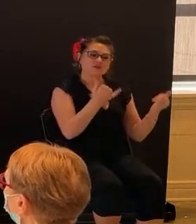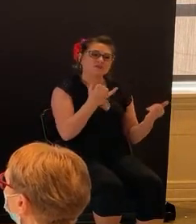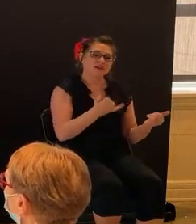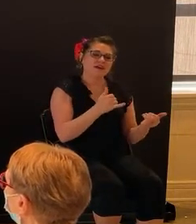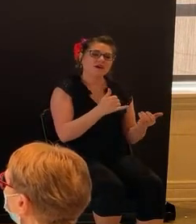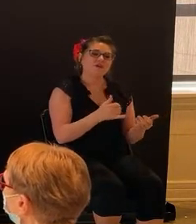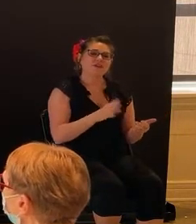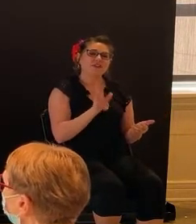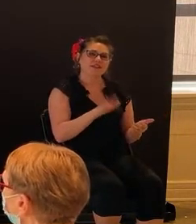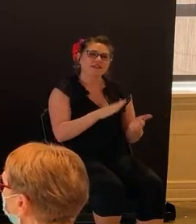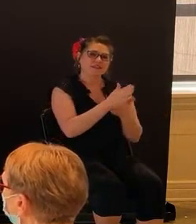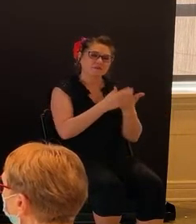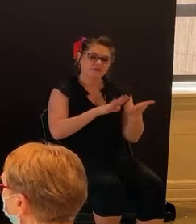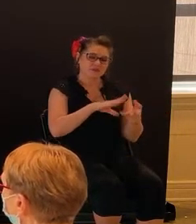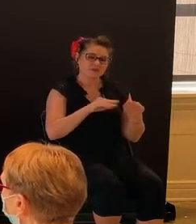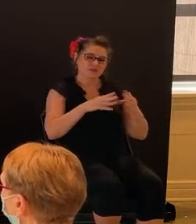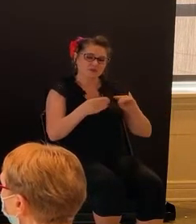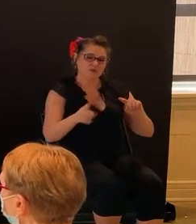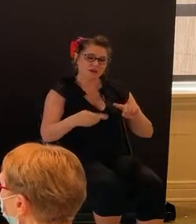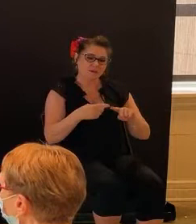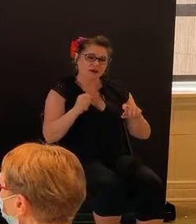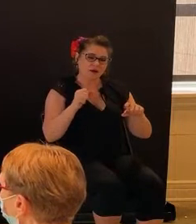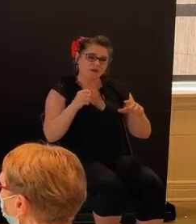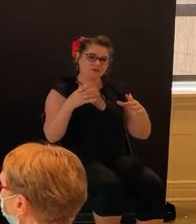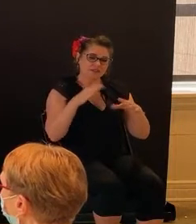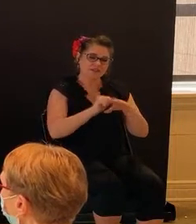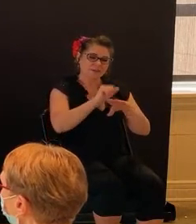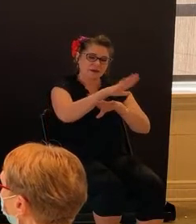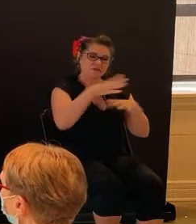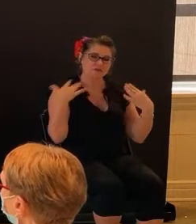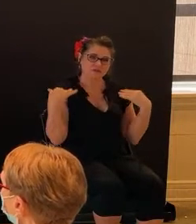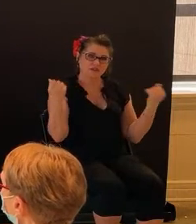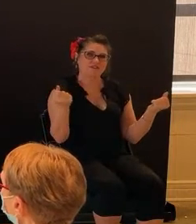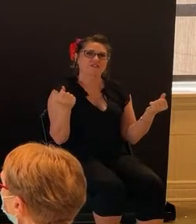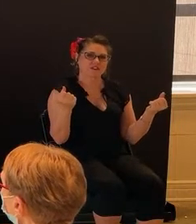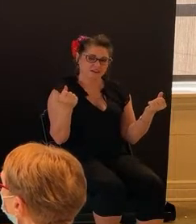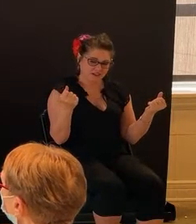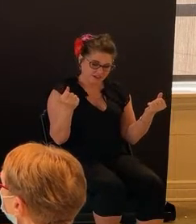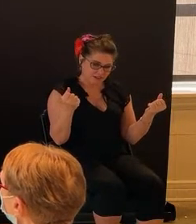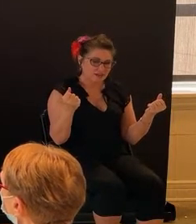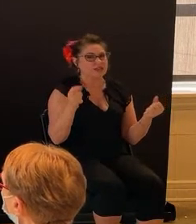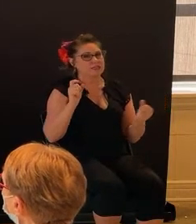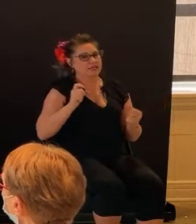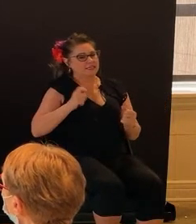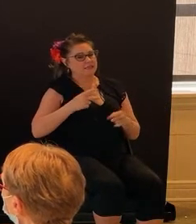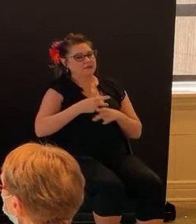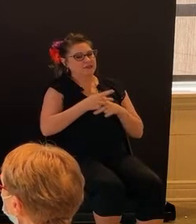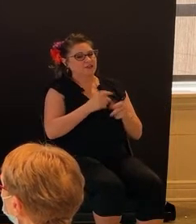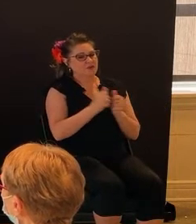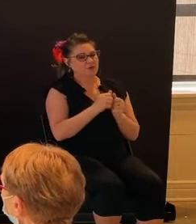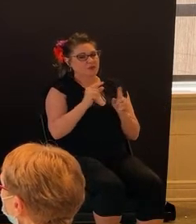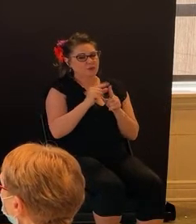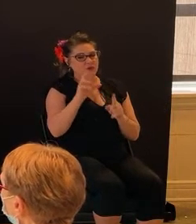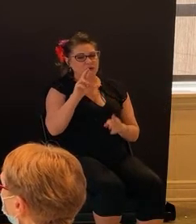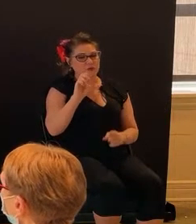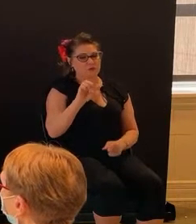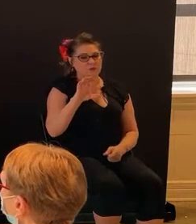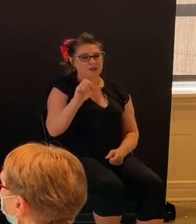Helens, the recovery, although we have to be careful about saying the word recovery, but that